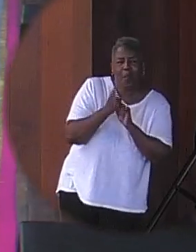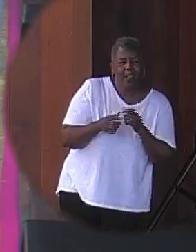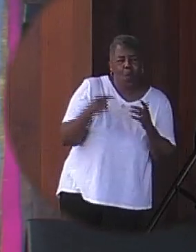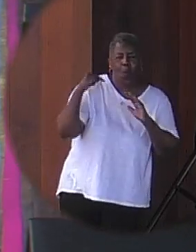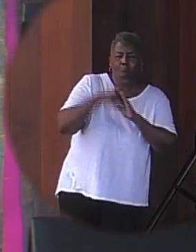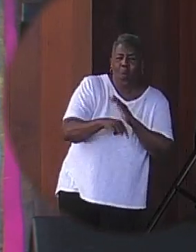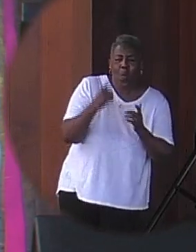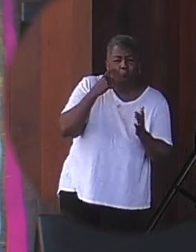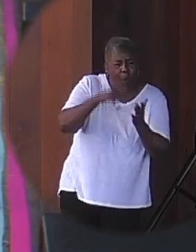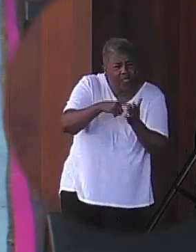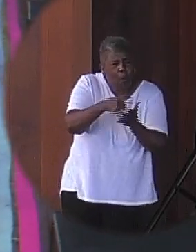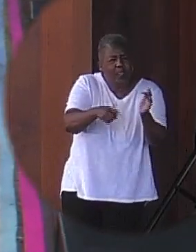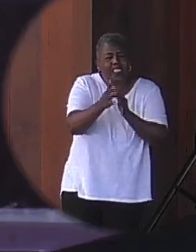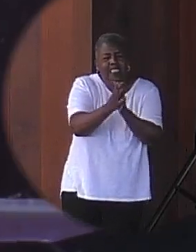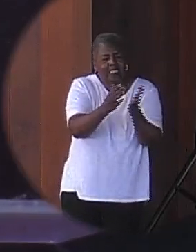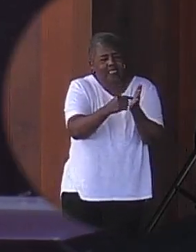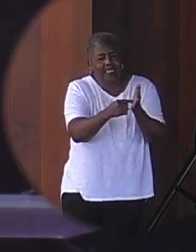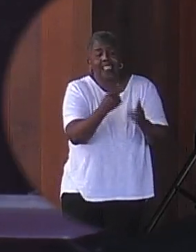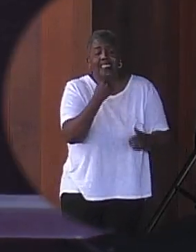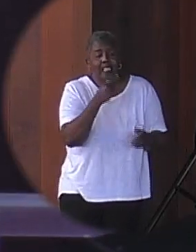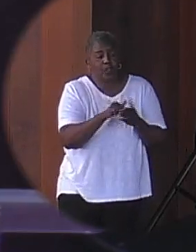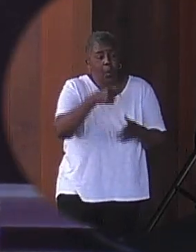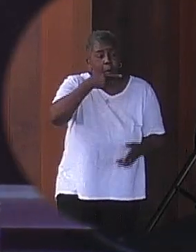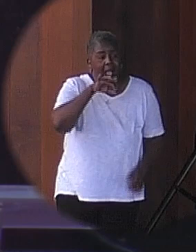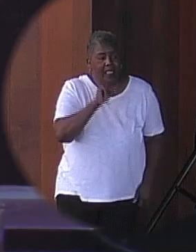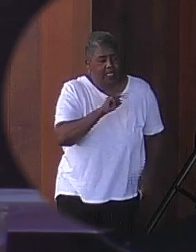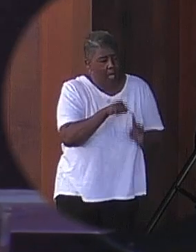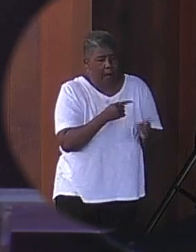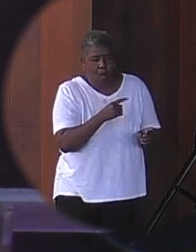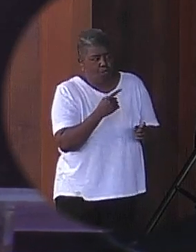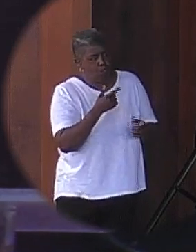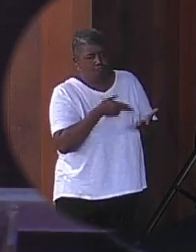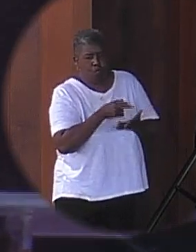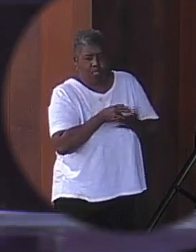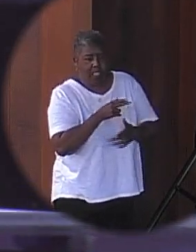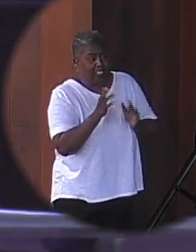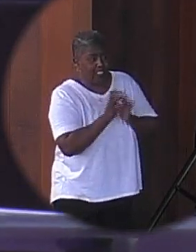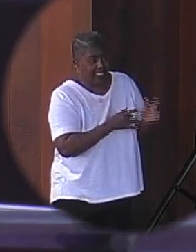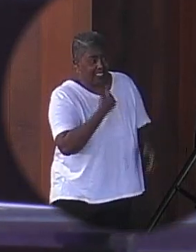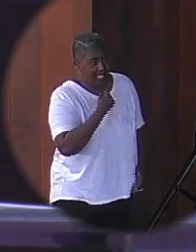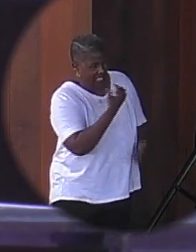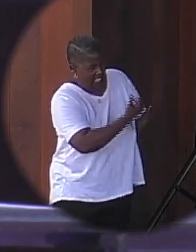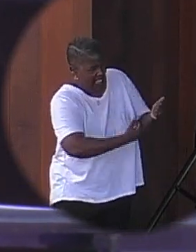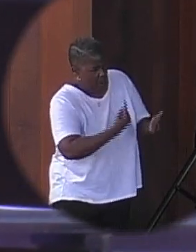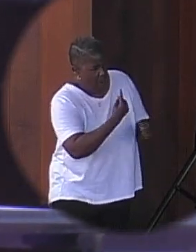notice what Jesus says to Pilate about truth. He says,